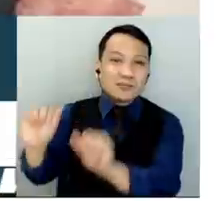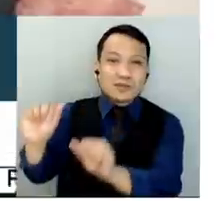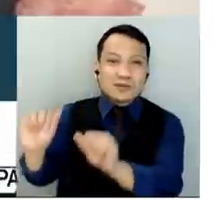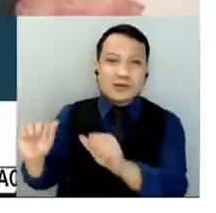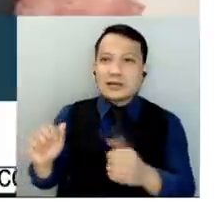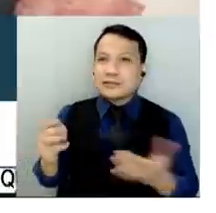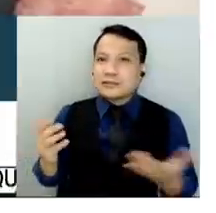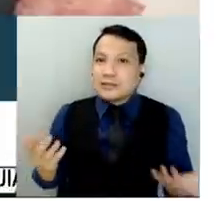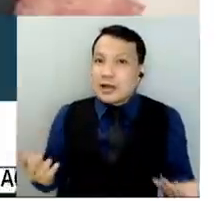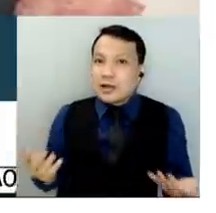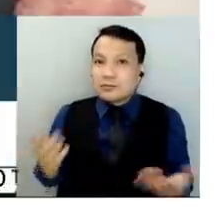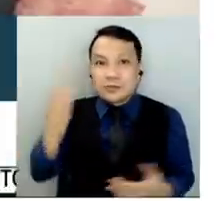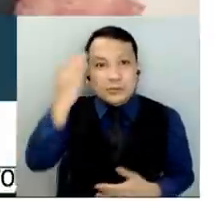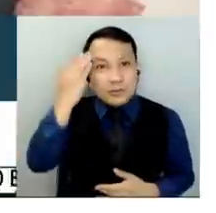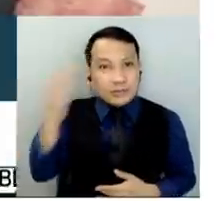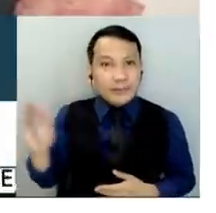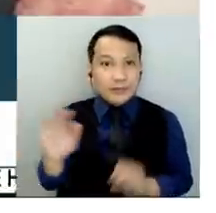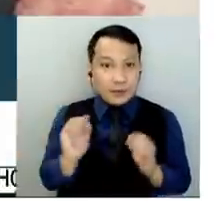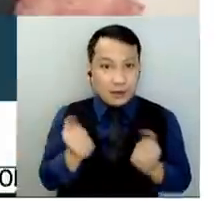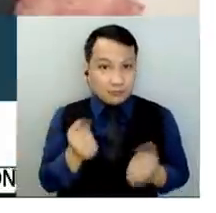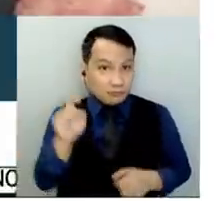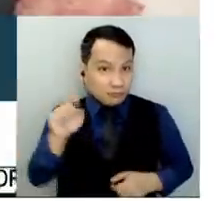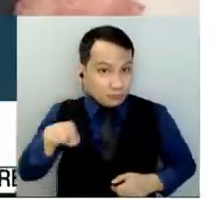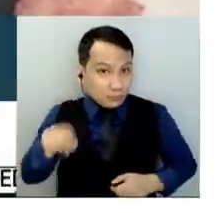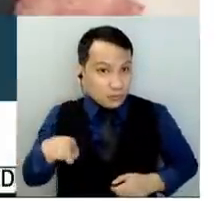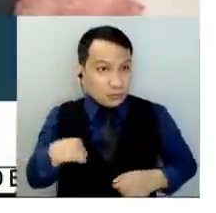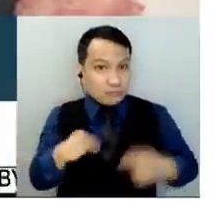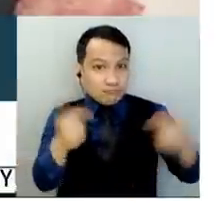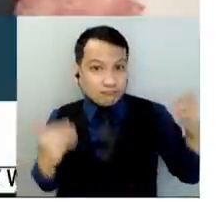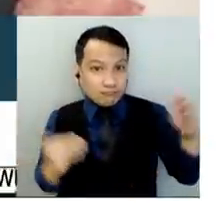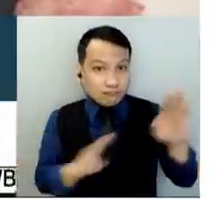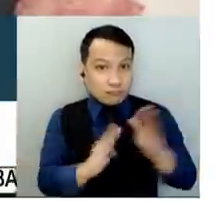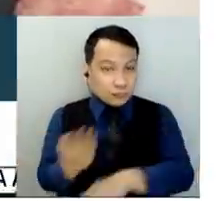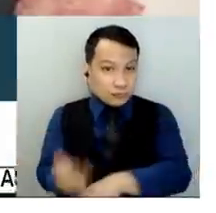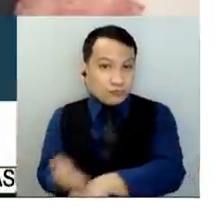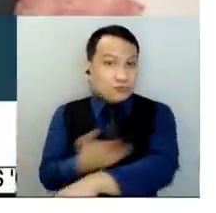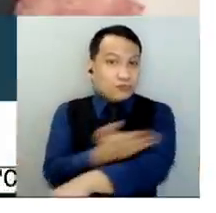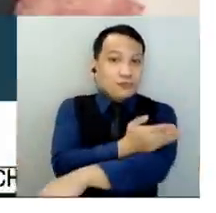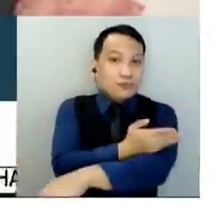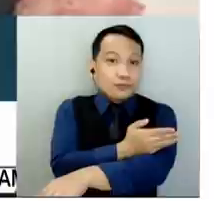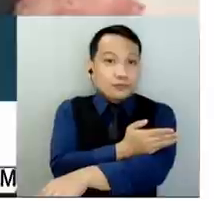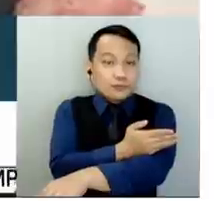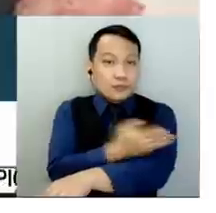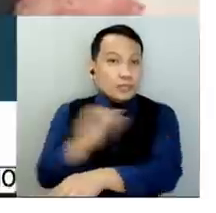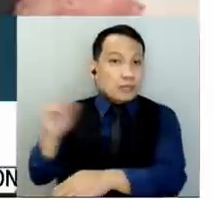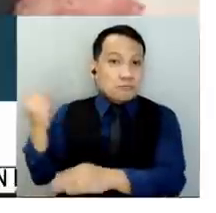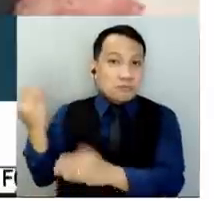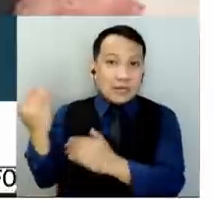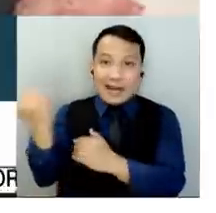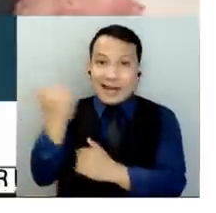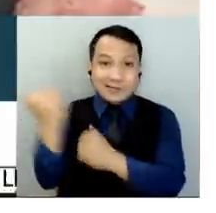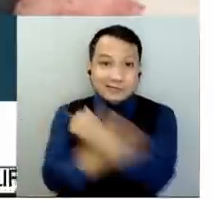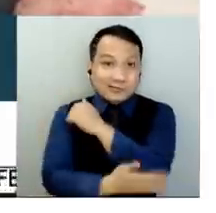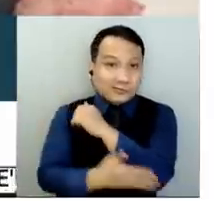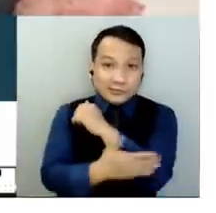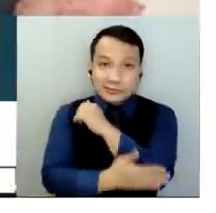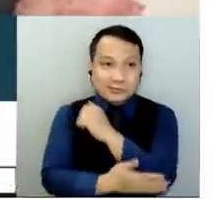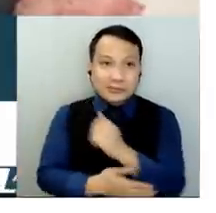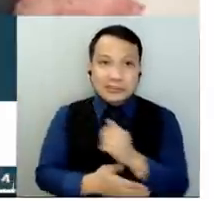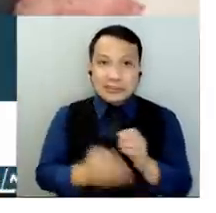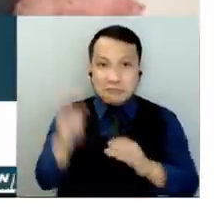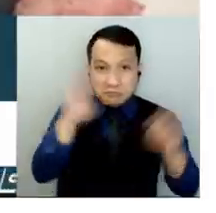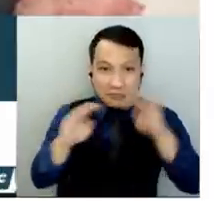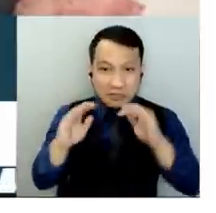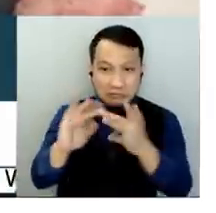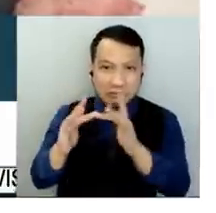even know yet how much we need to catch up. As we know, Carmina, in many other countries where internet is not an issue, it